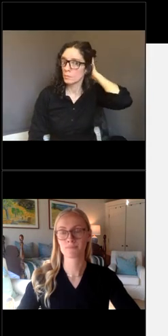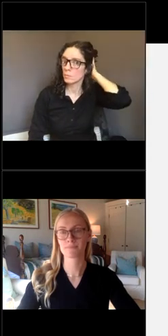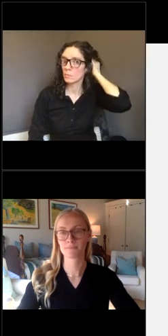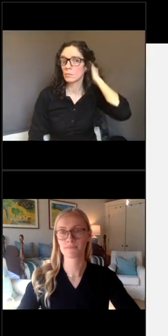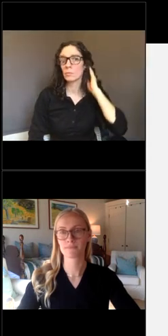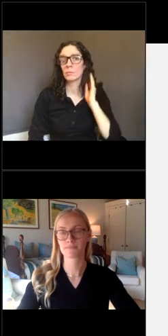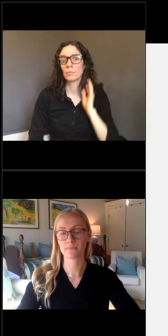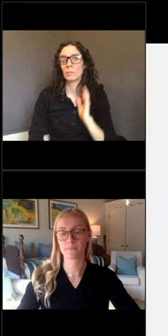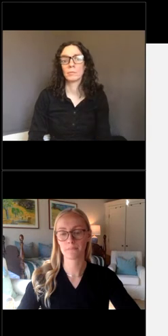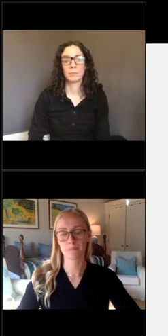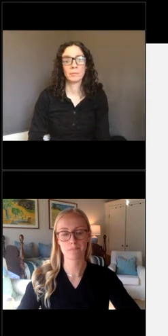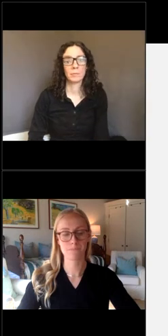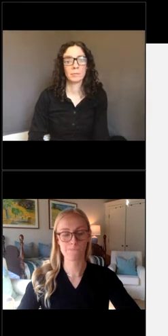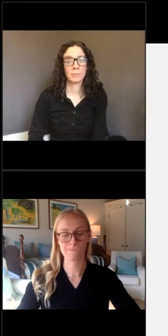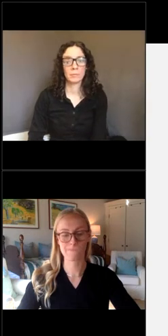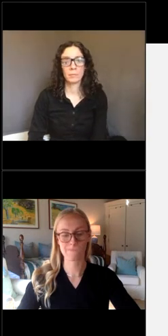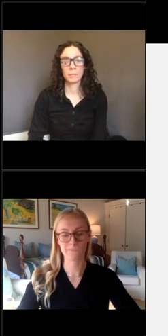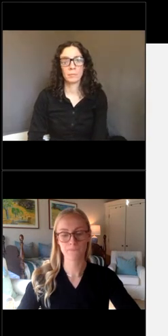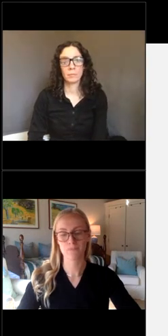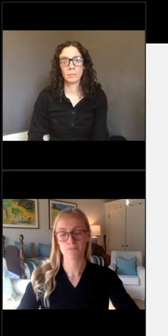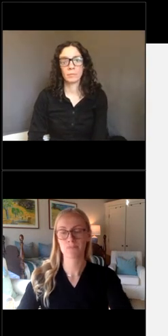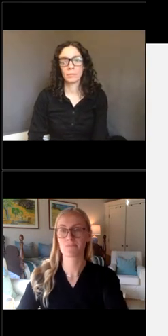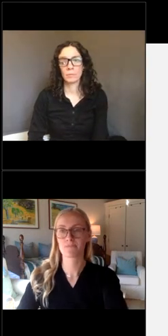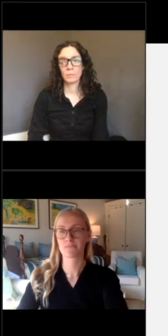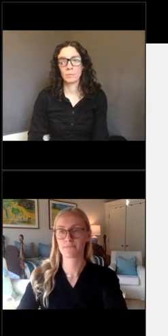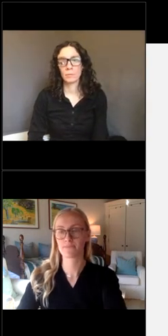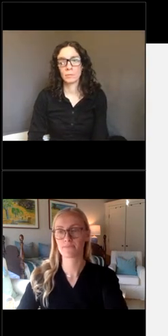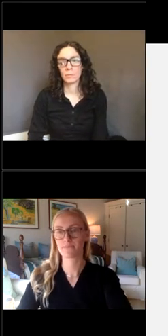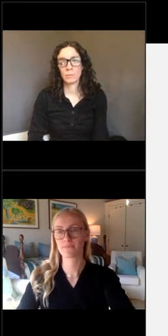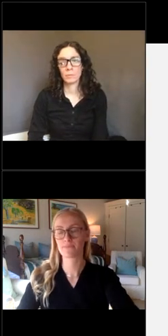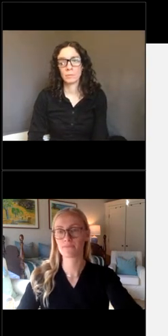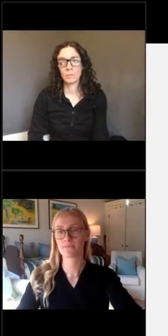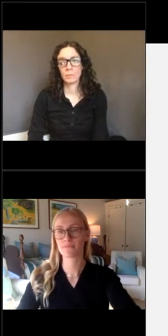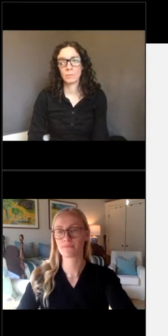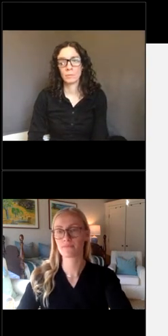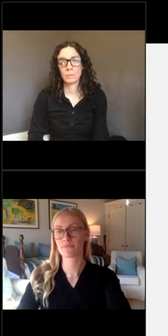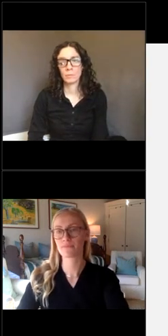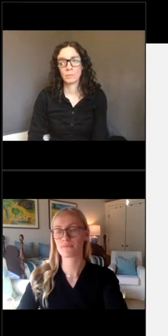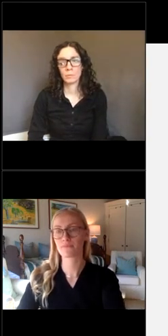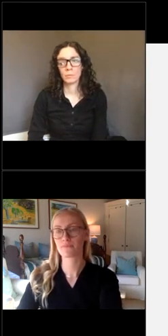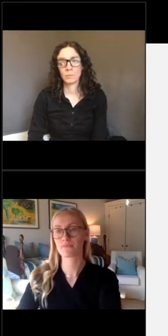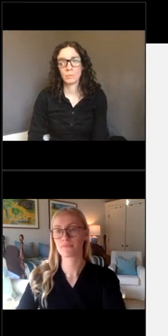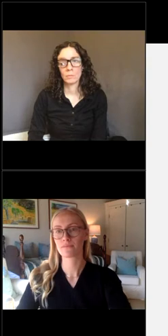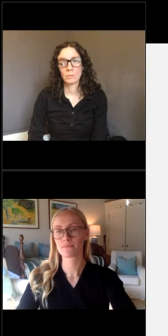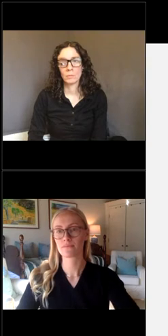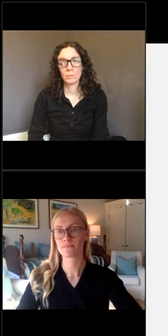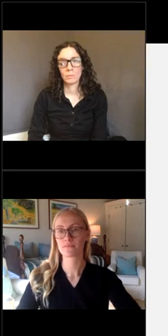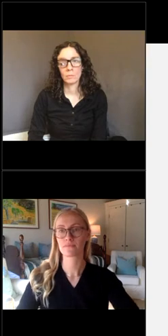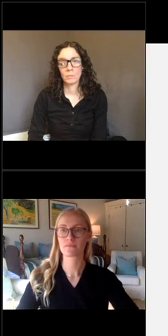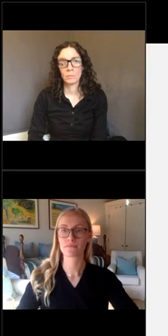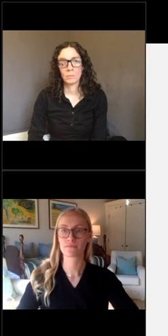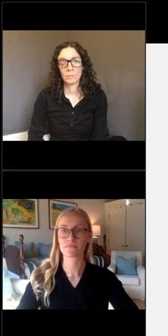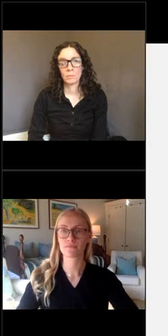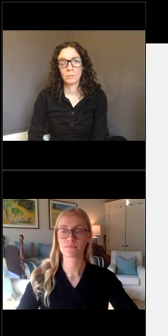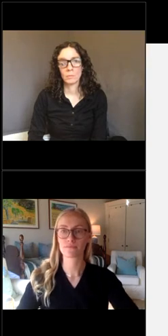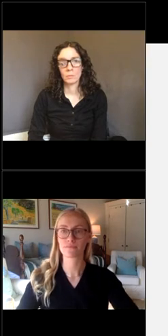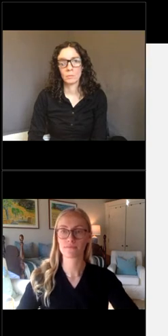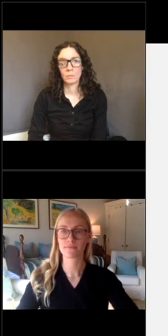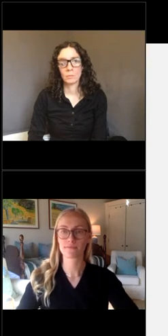Only about 3% are highly protected, which means no take zones. And we have to increase that.